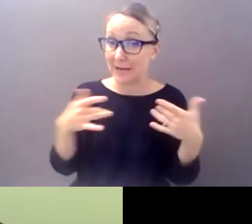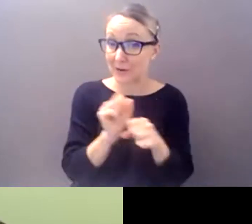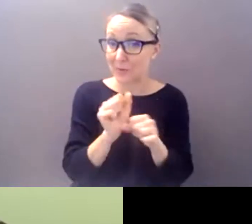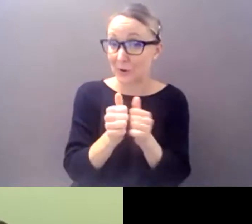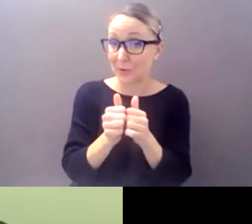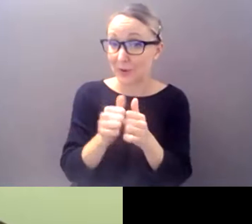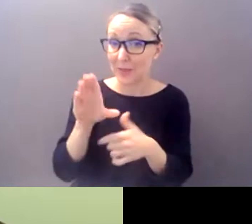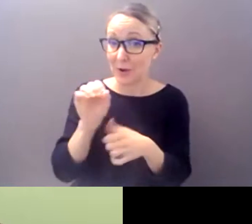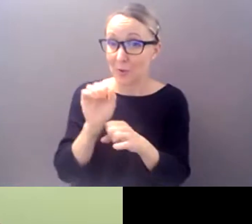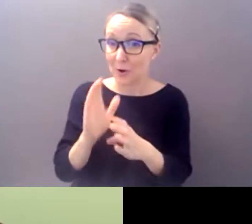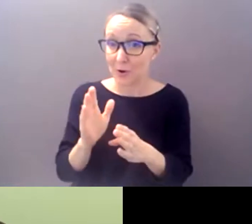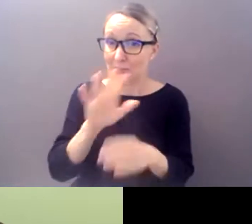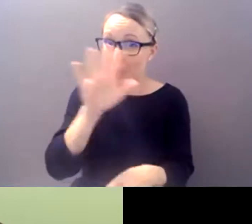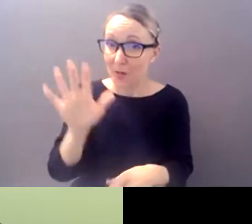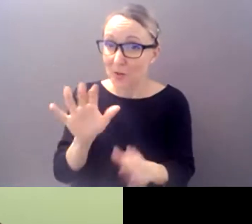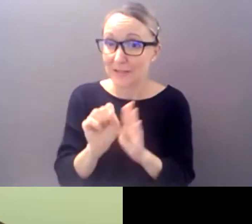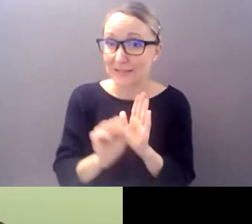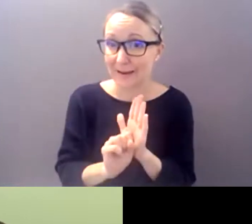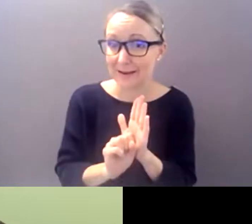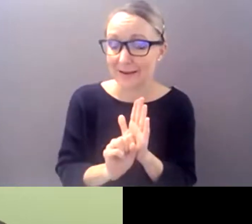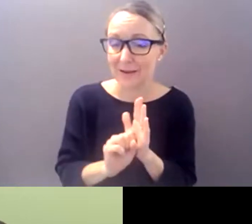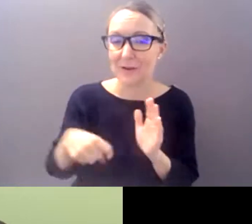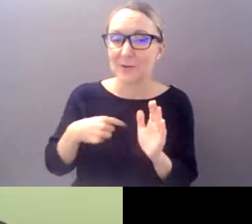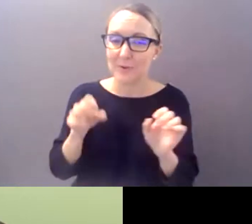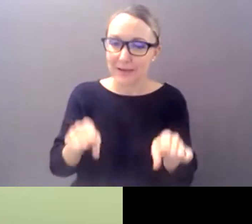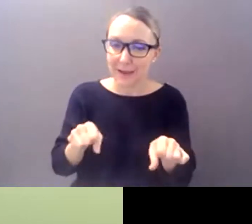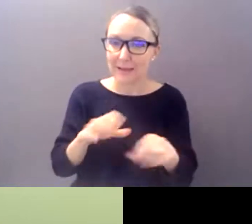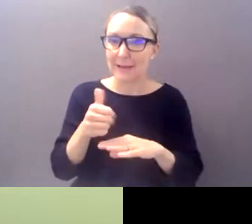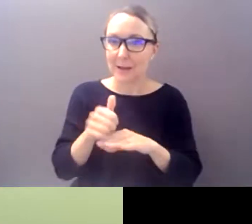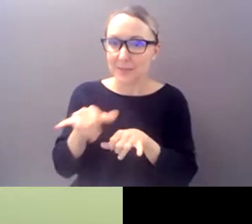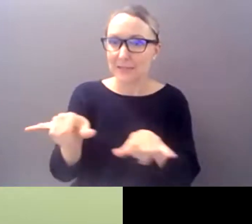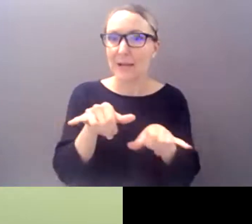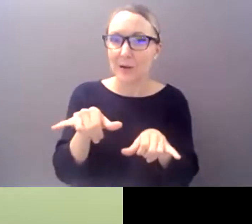state to really create the standard for the nation.